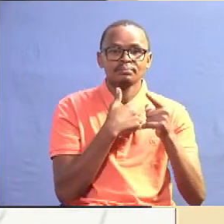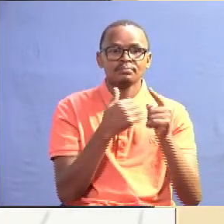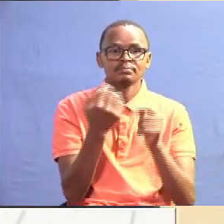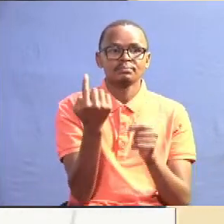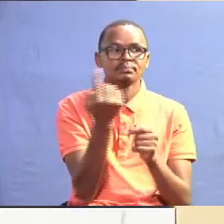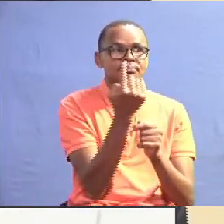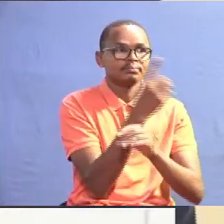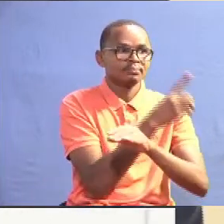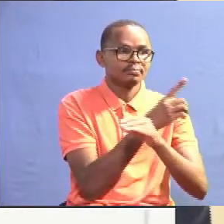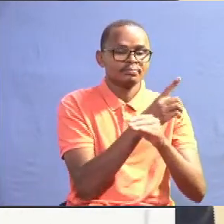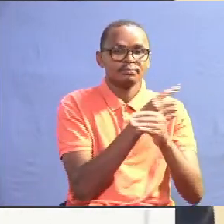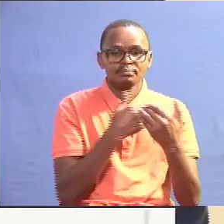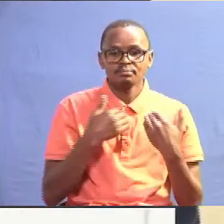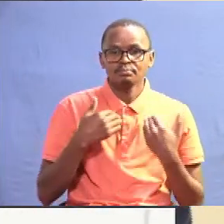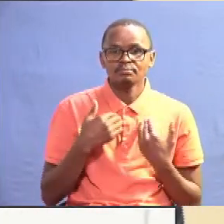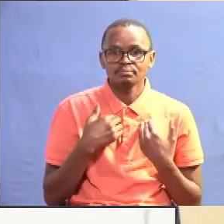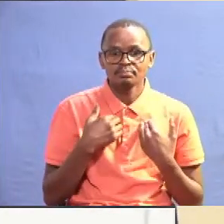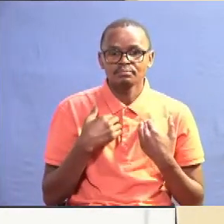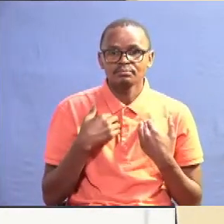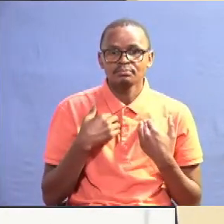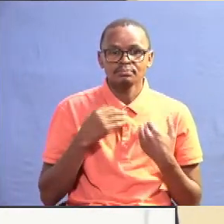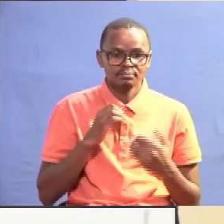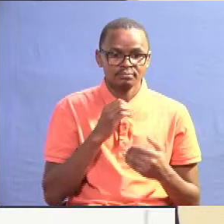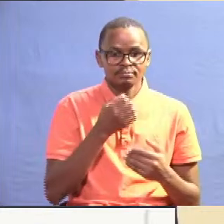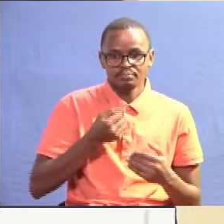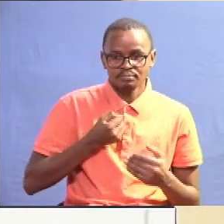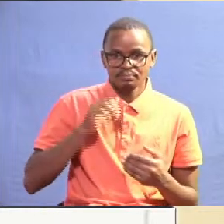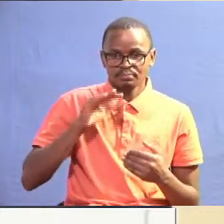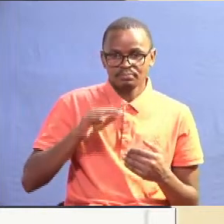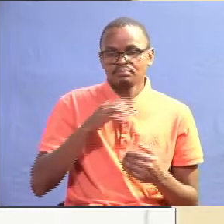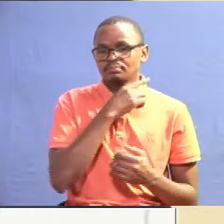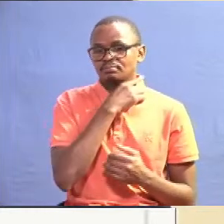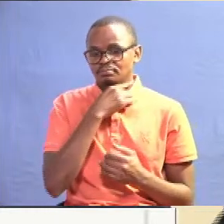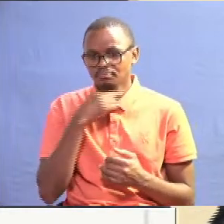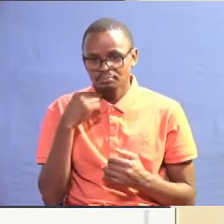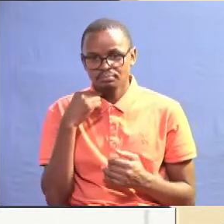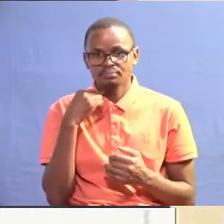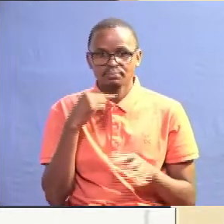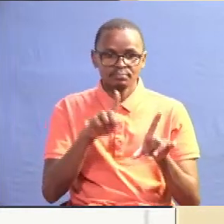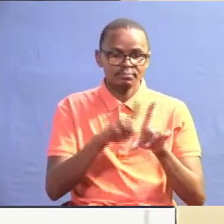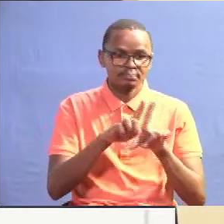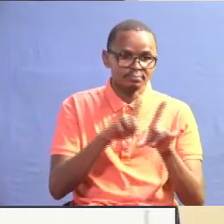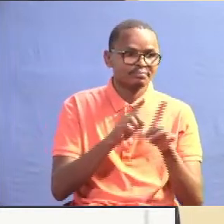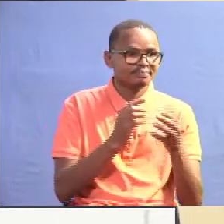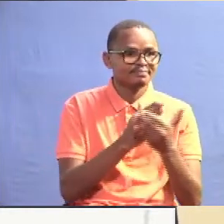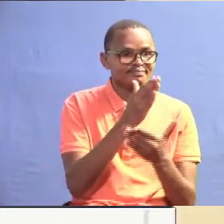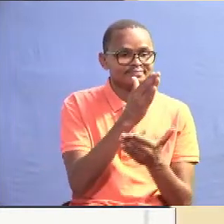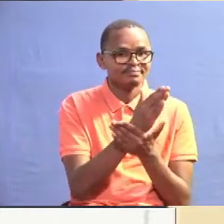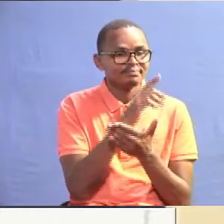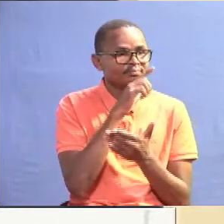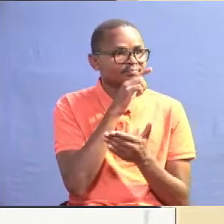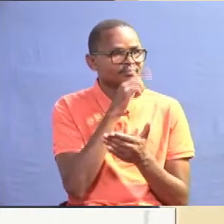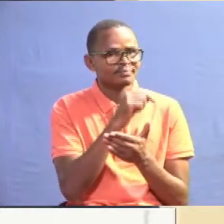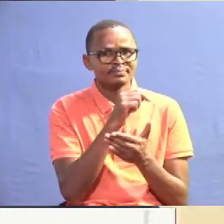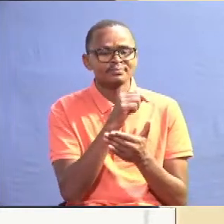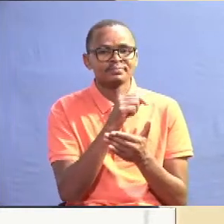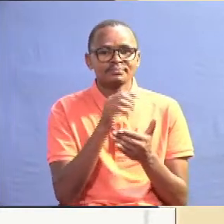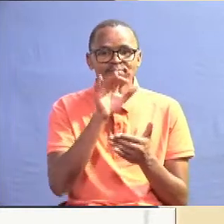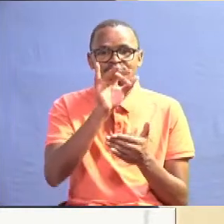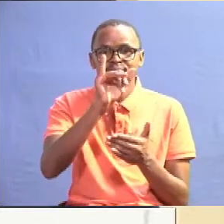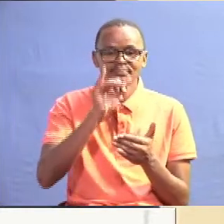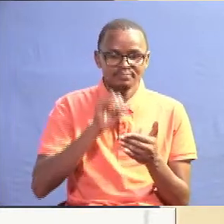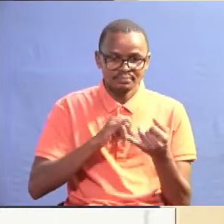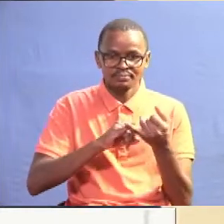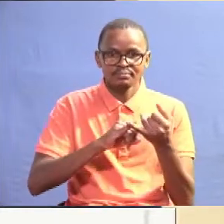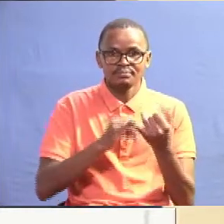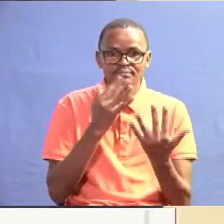we are witnessing our girls being killed. We also cannot rule out that our men are also battered by their wives, but they